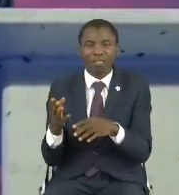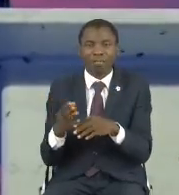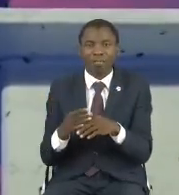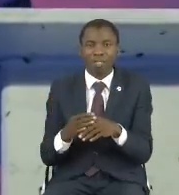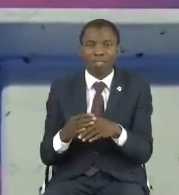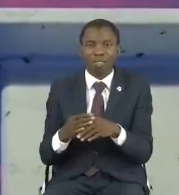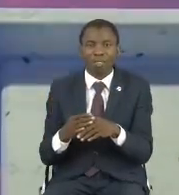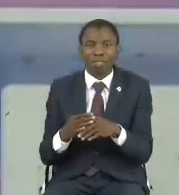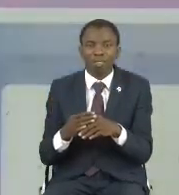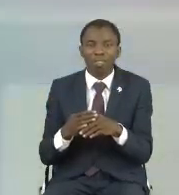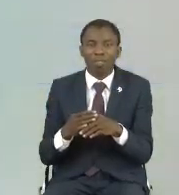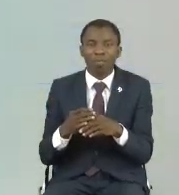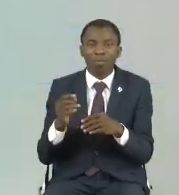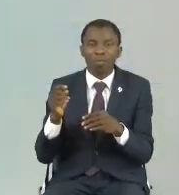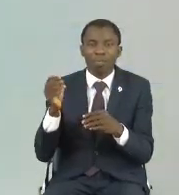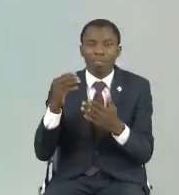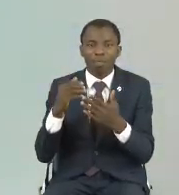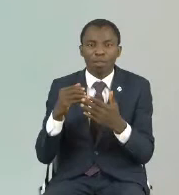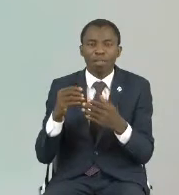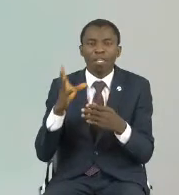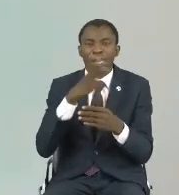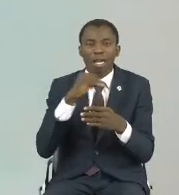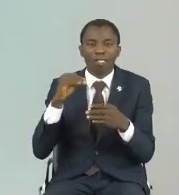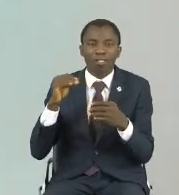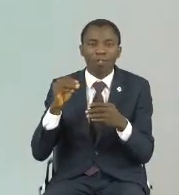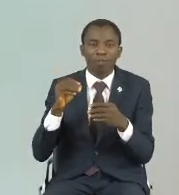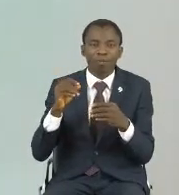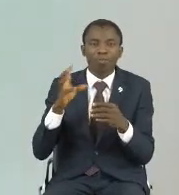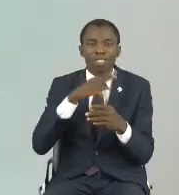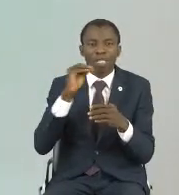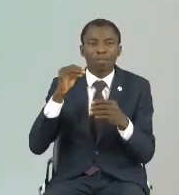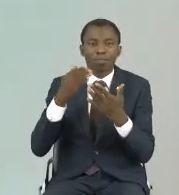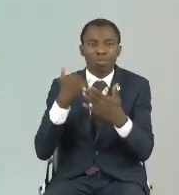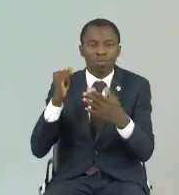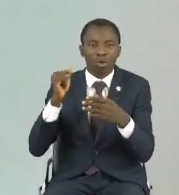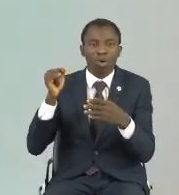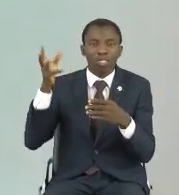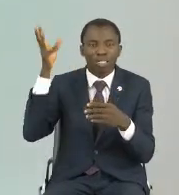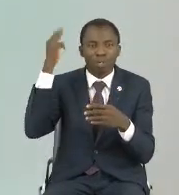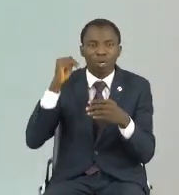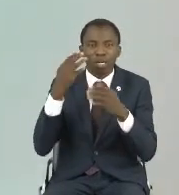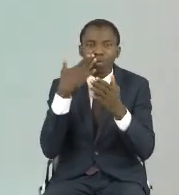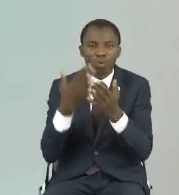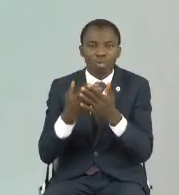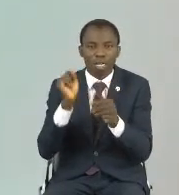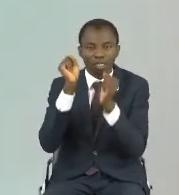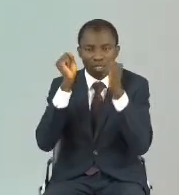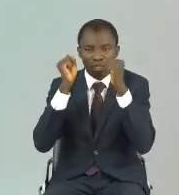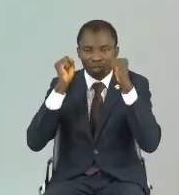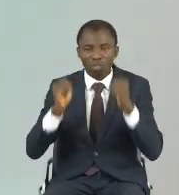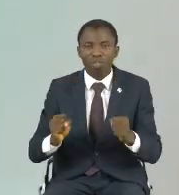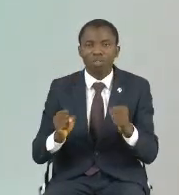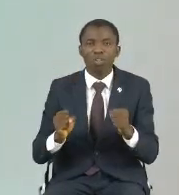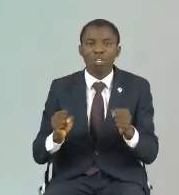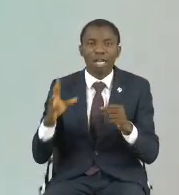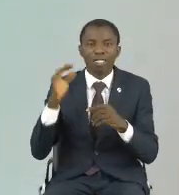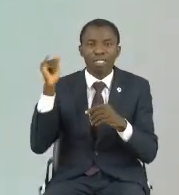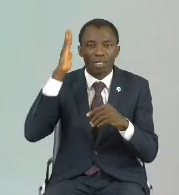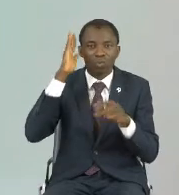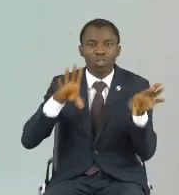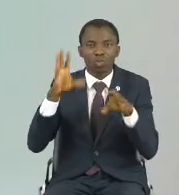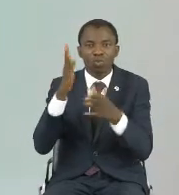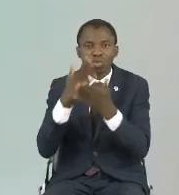something good and strong, and they will do things that will endanger